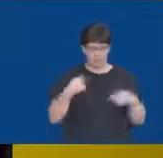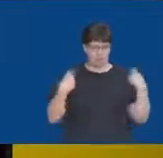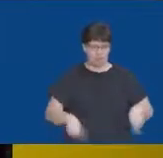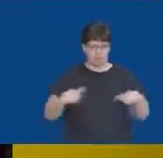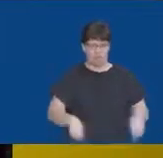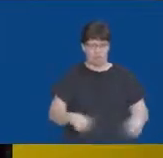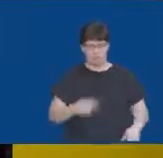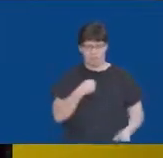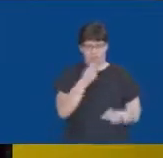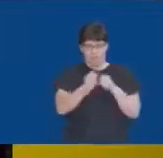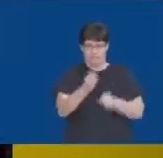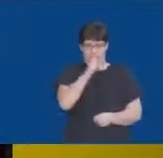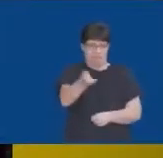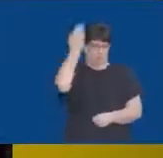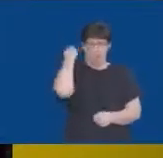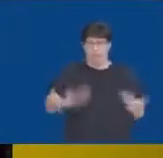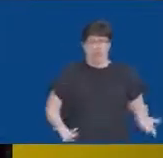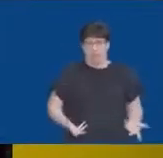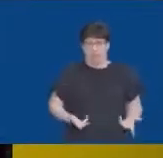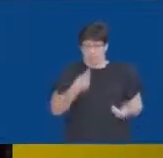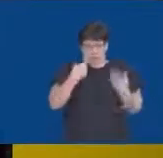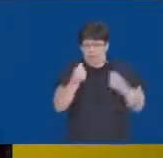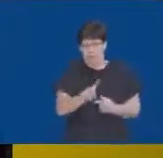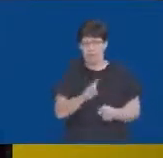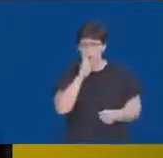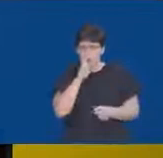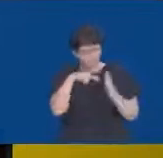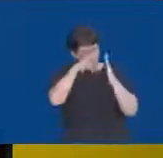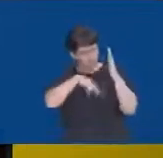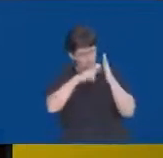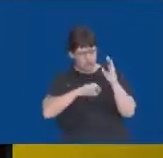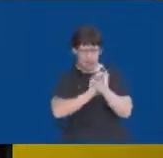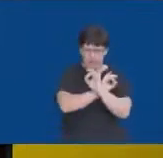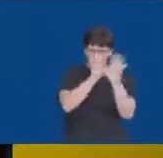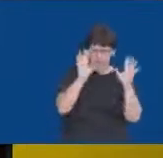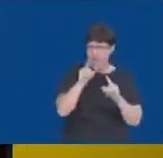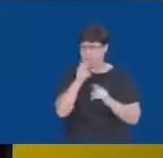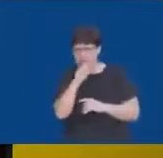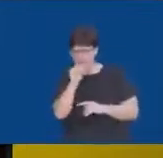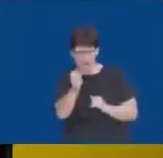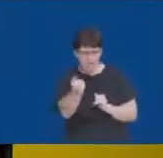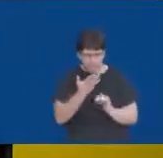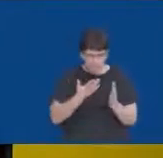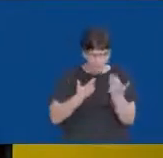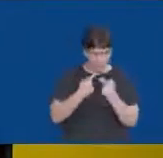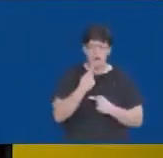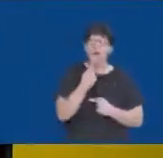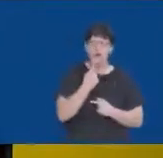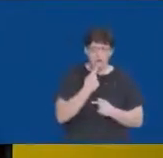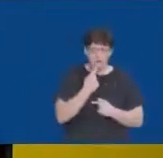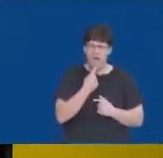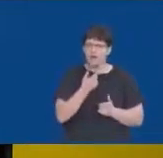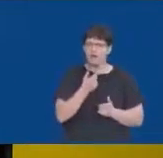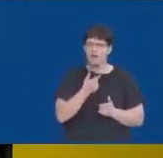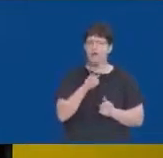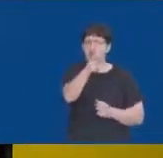see something that you haven't seen before, because if you just look at it systematically, go through the data that you've been given, chances are